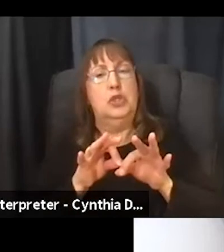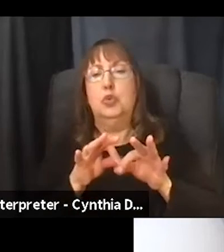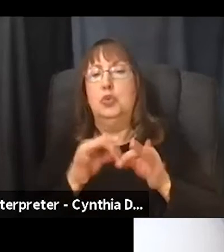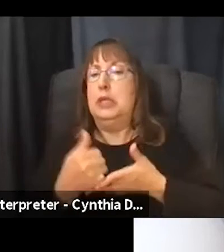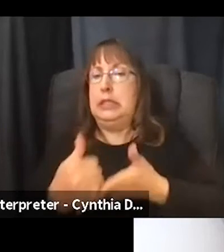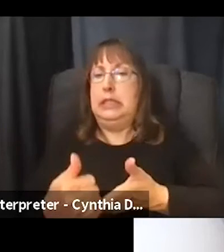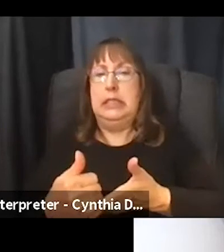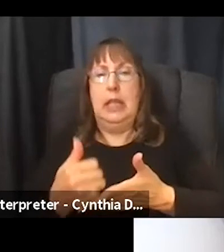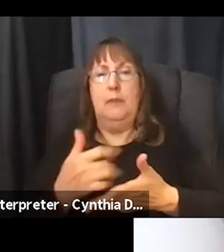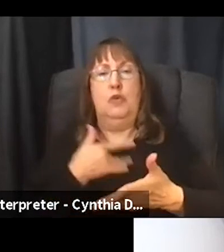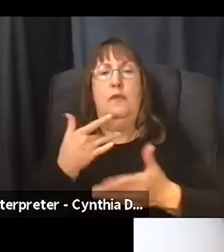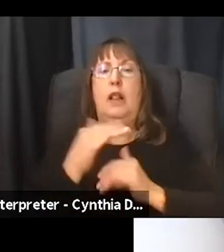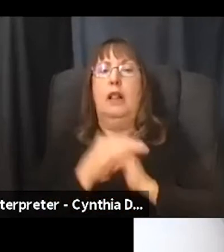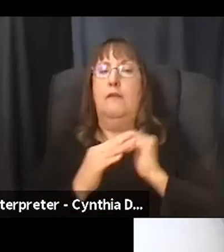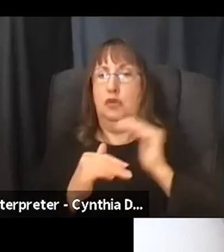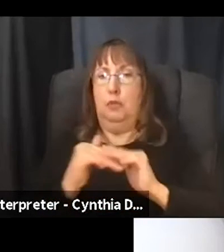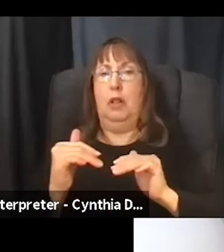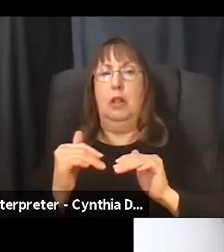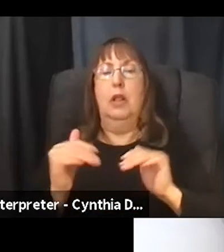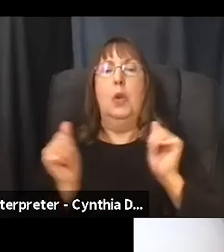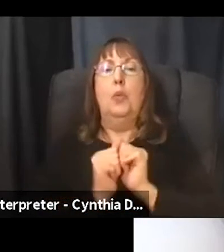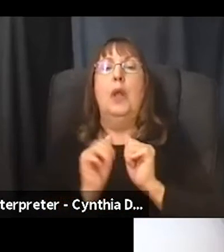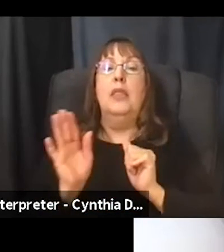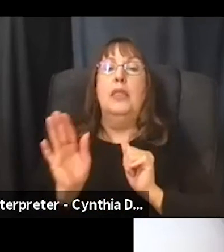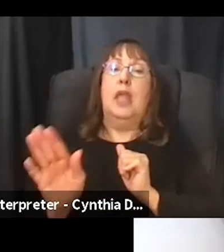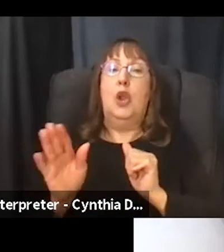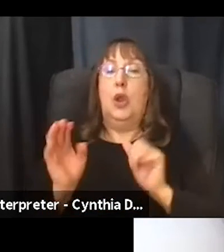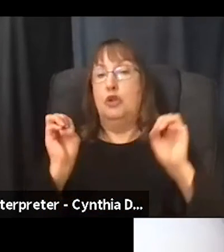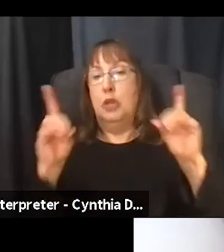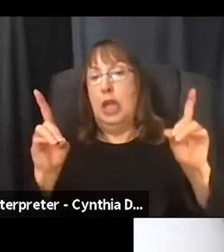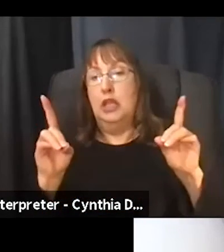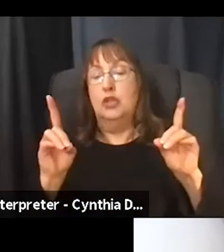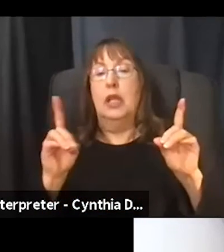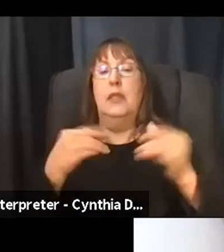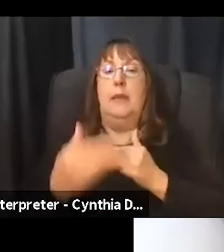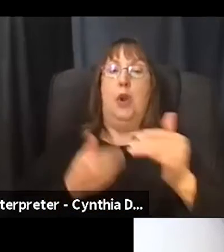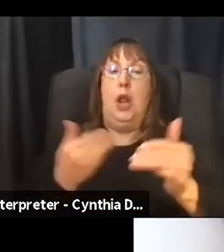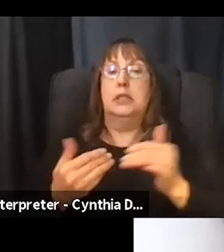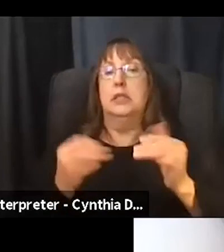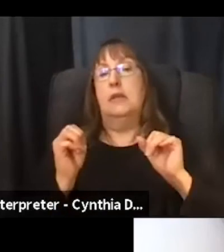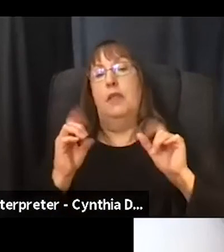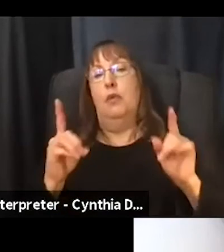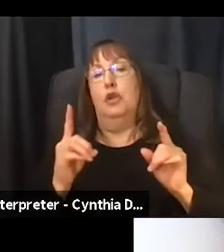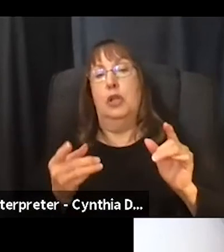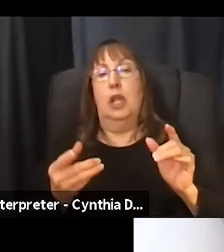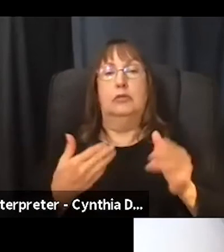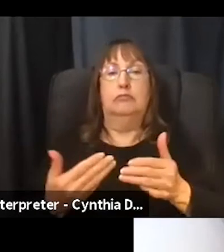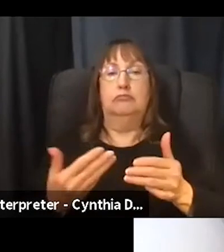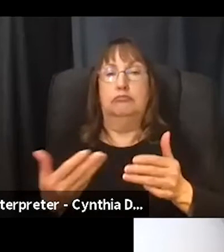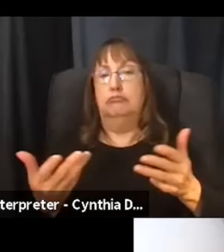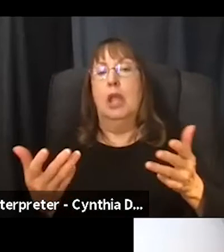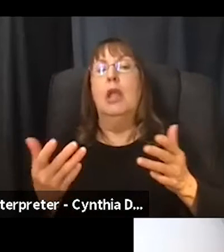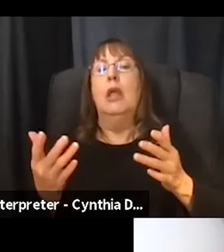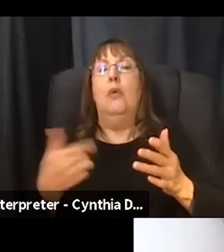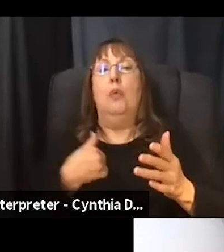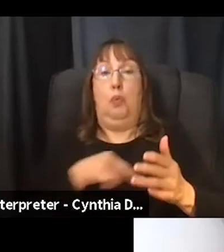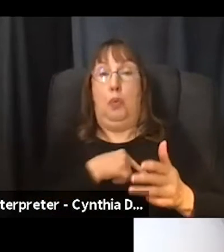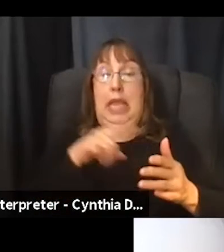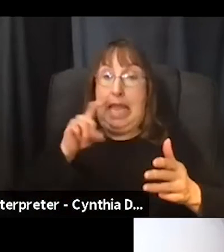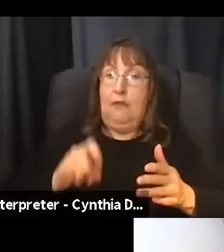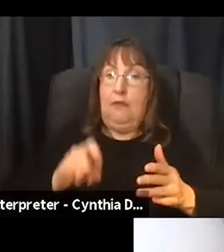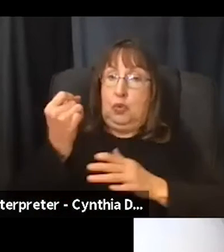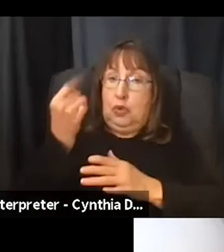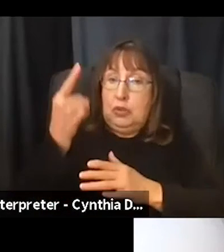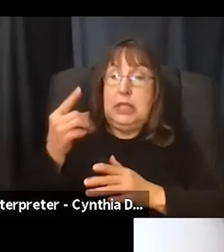feeling comfortable with their education and the process of their education going forward. We have to understand the unique